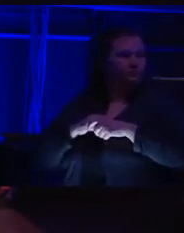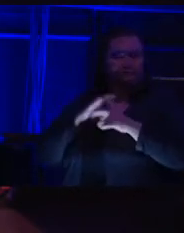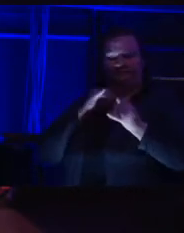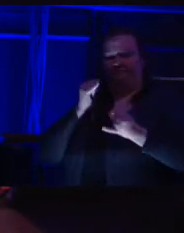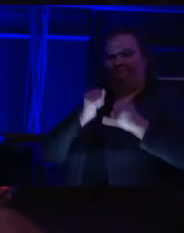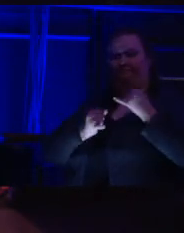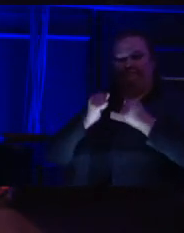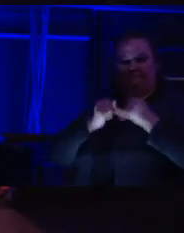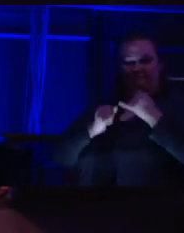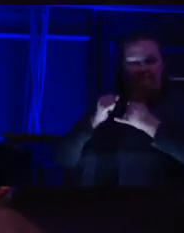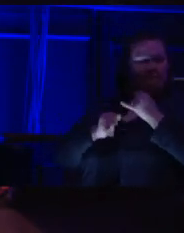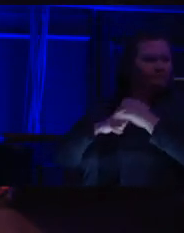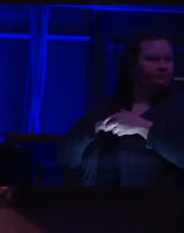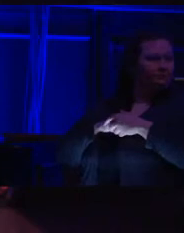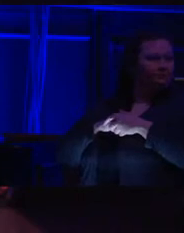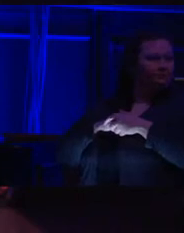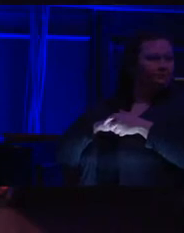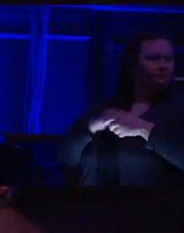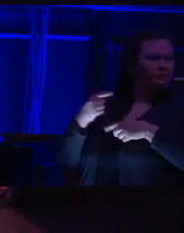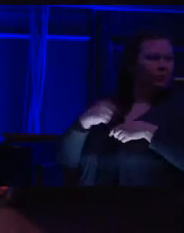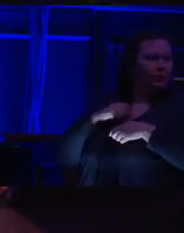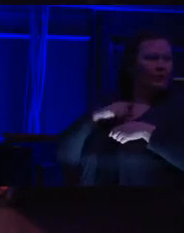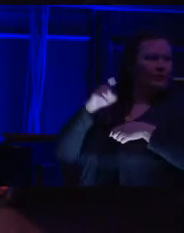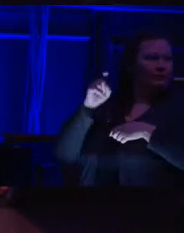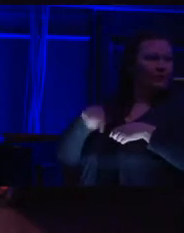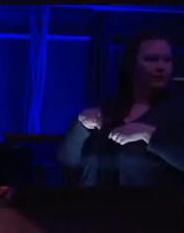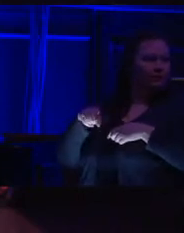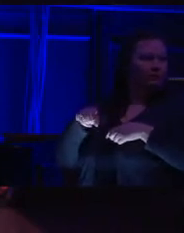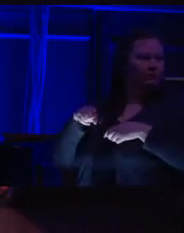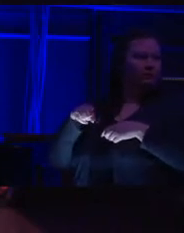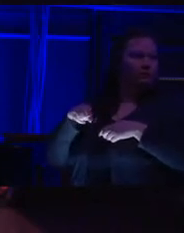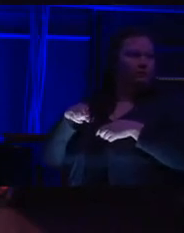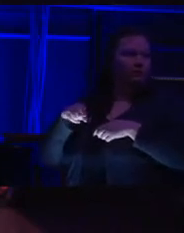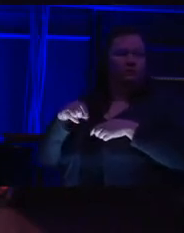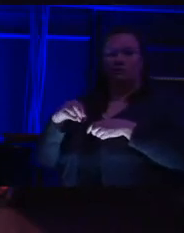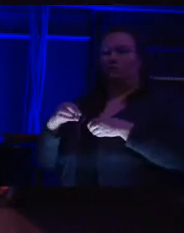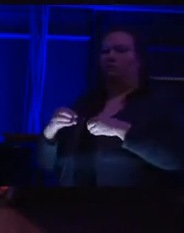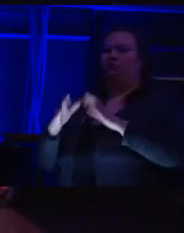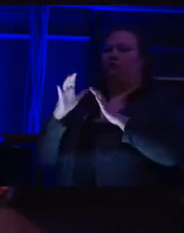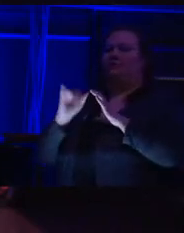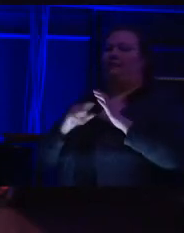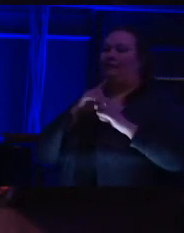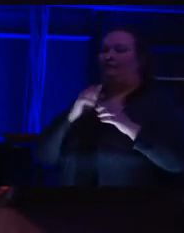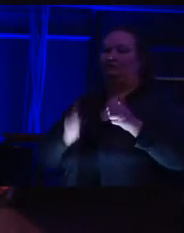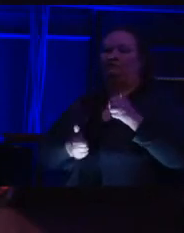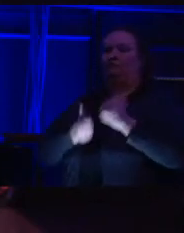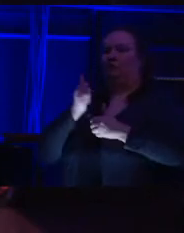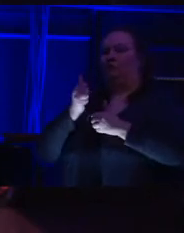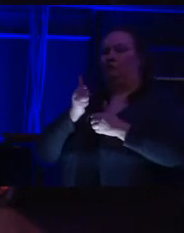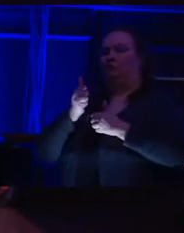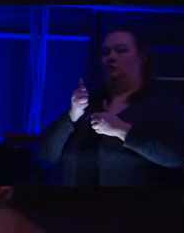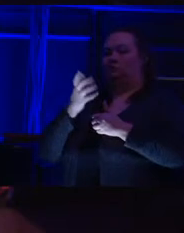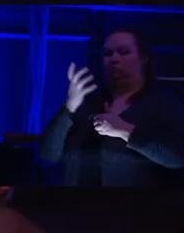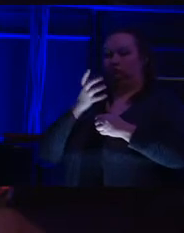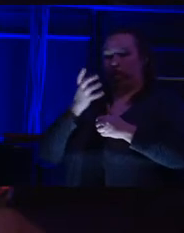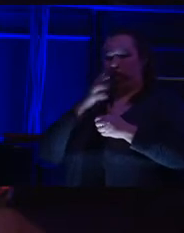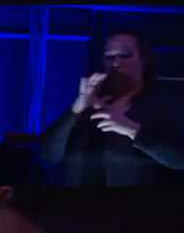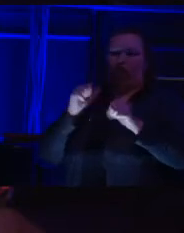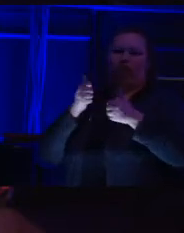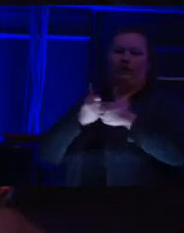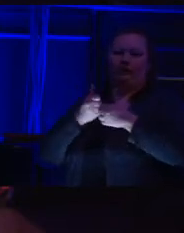Finally, we must address that most vexing existential challenge of the